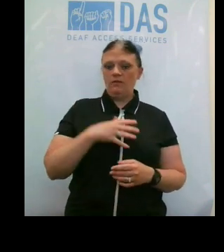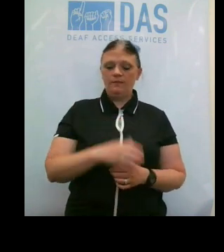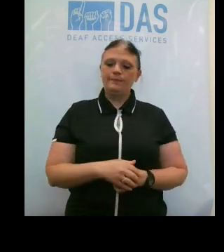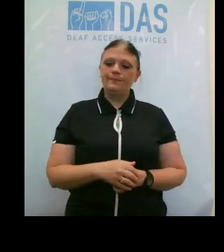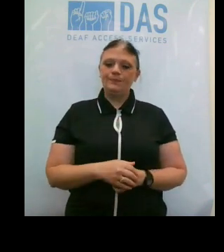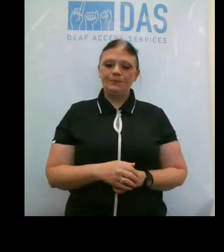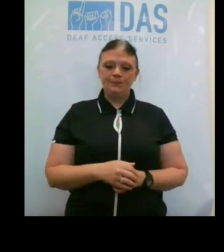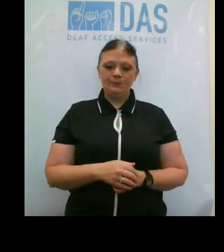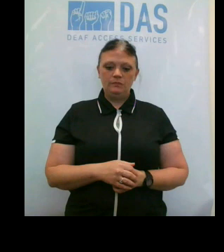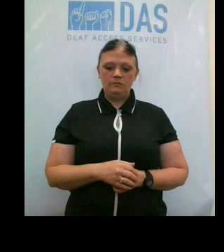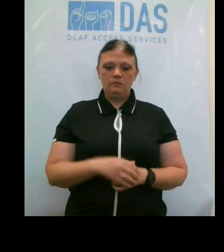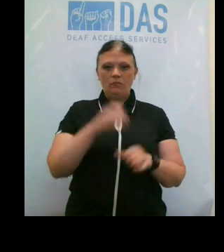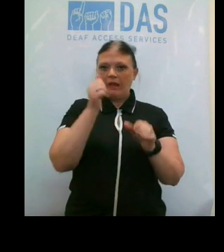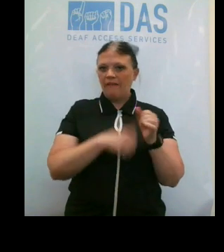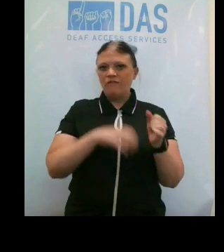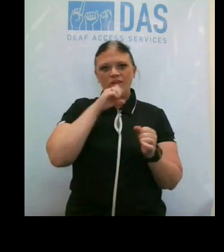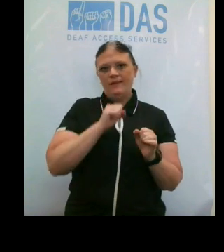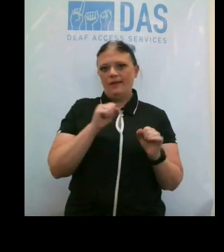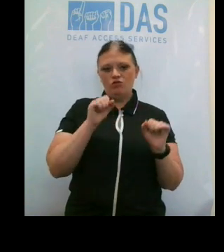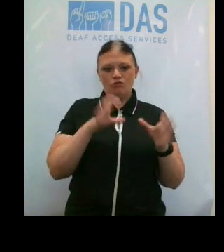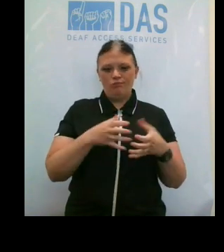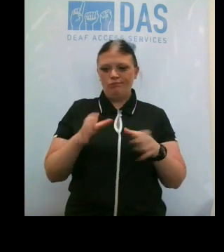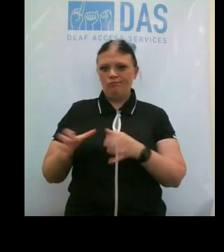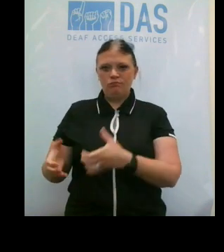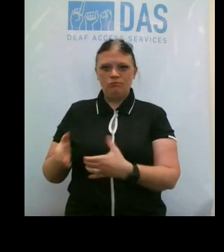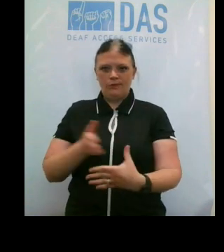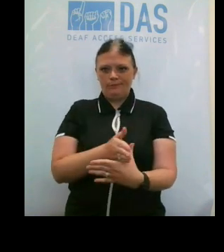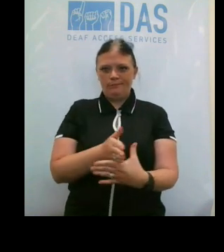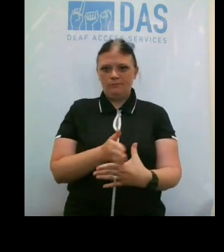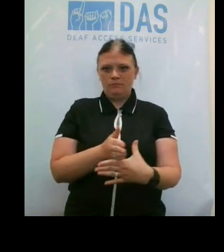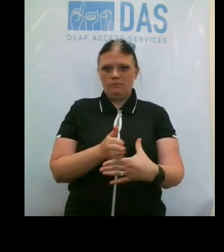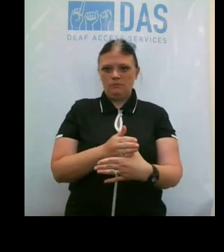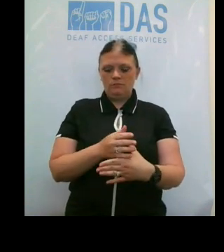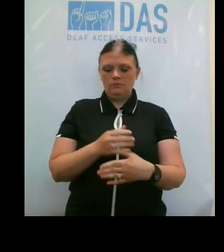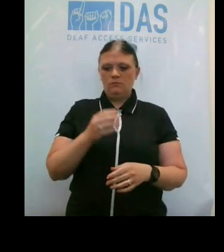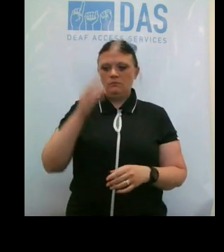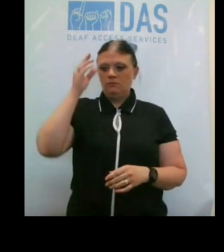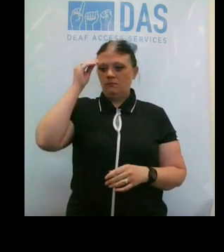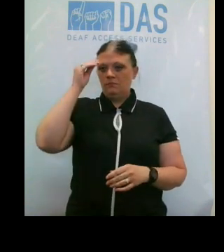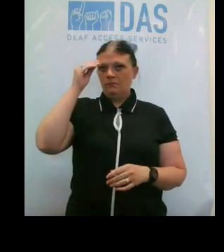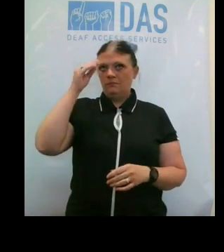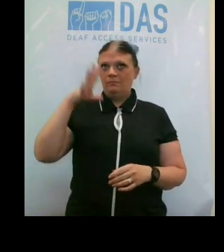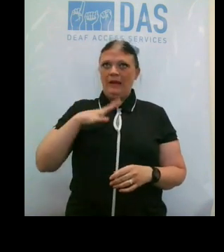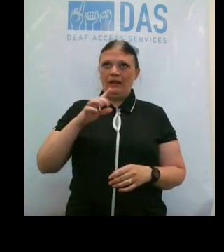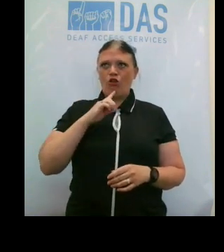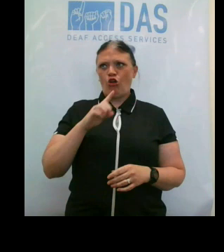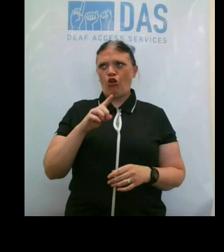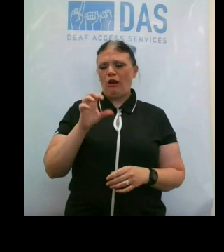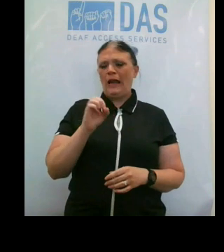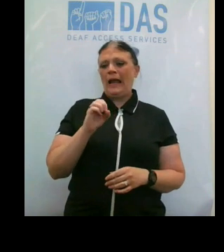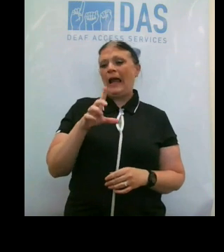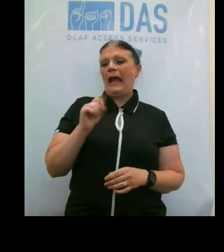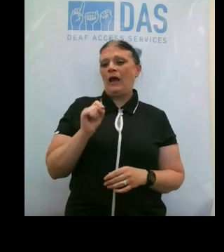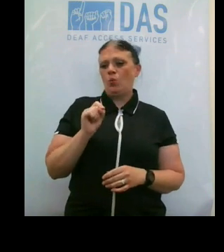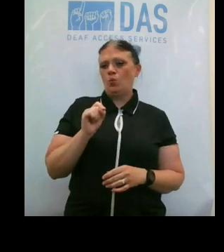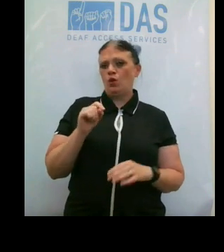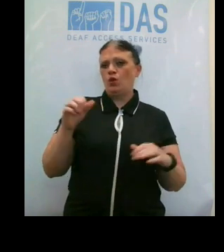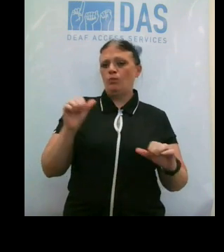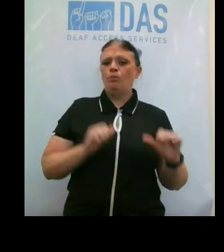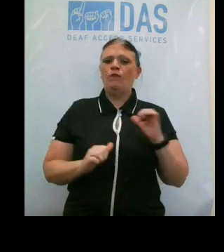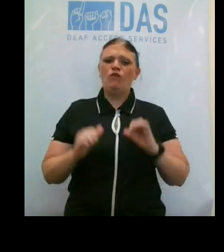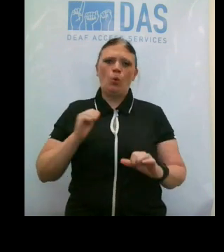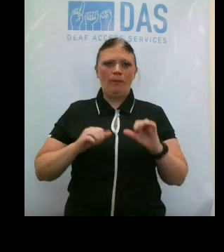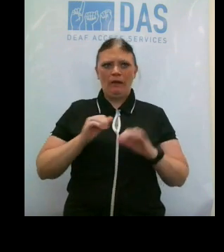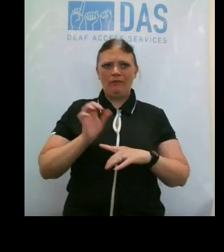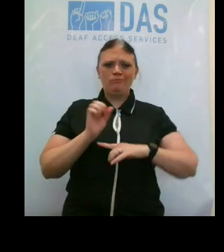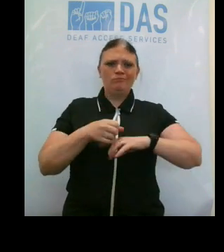and in every age category, males are outperforming, so to speak, women, except in the 80